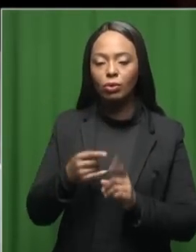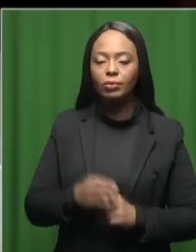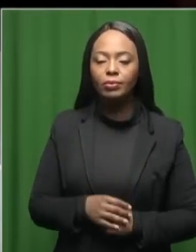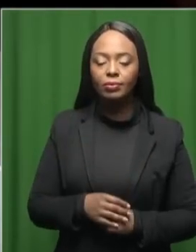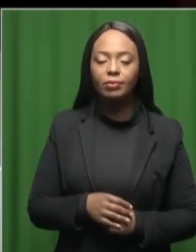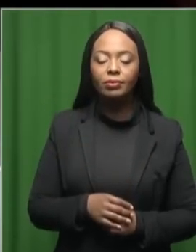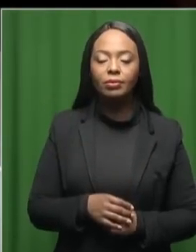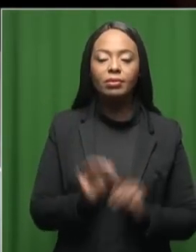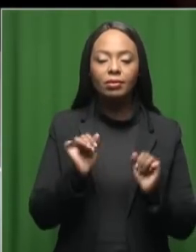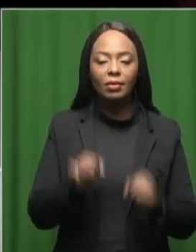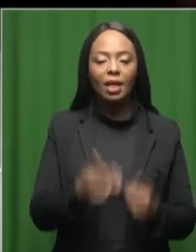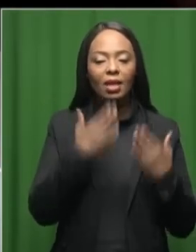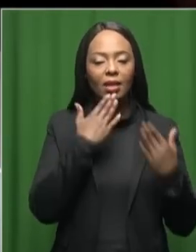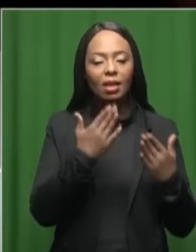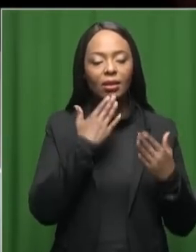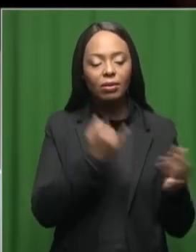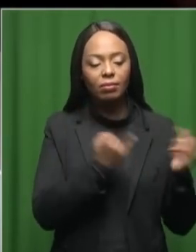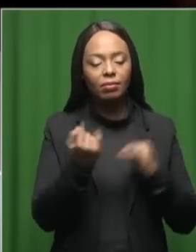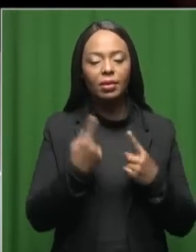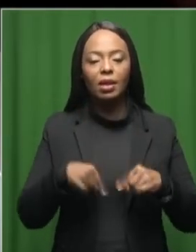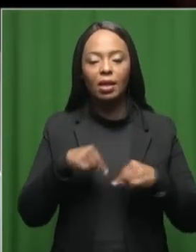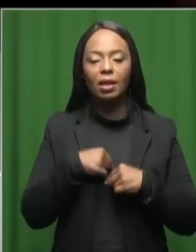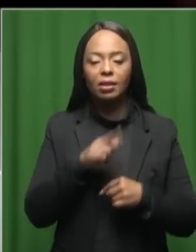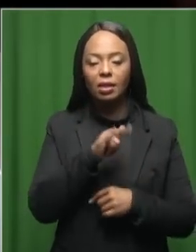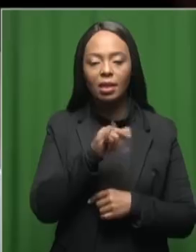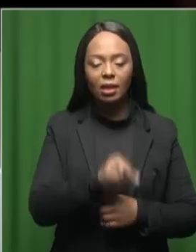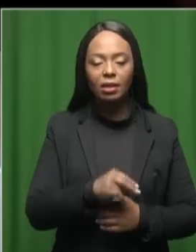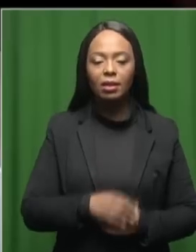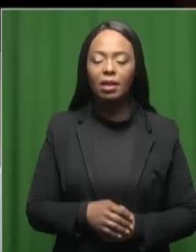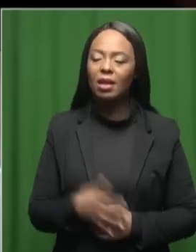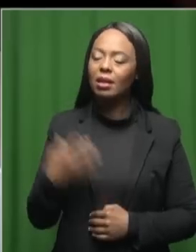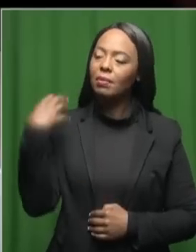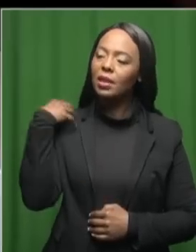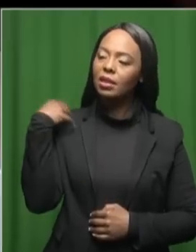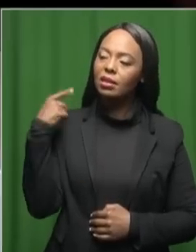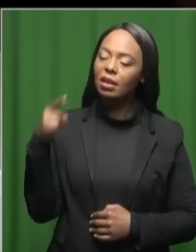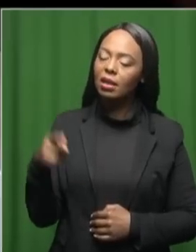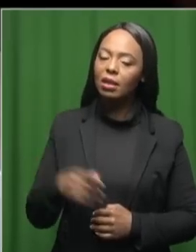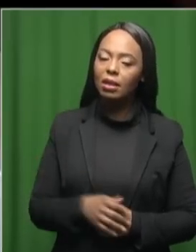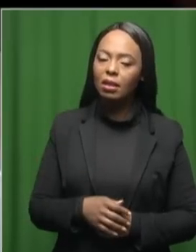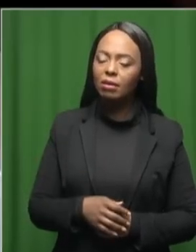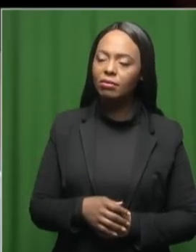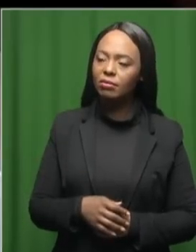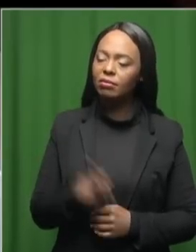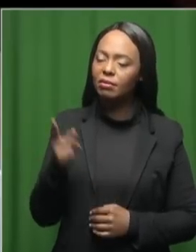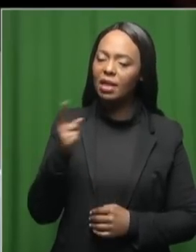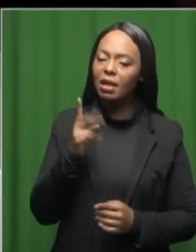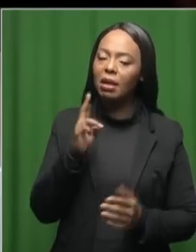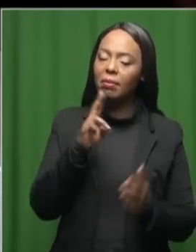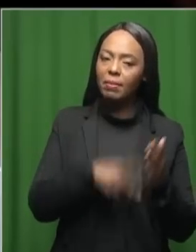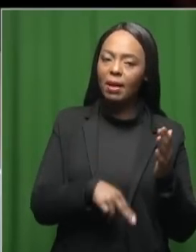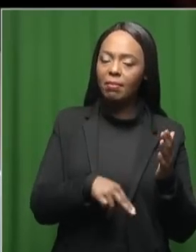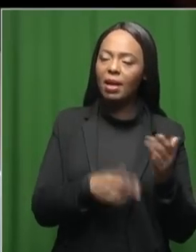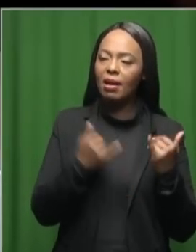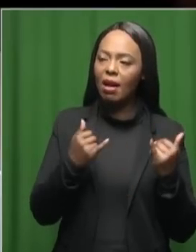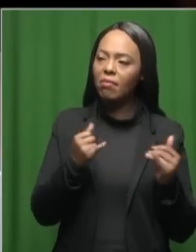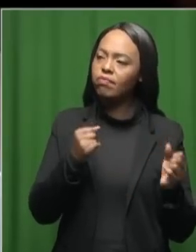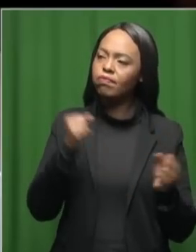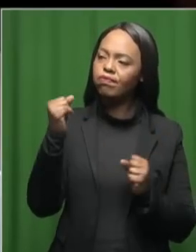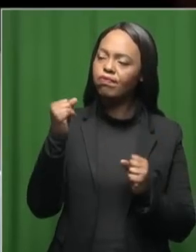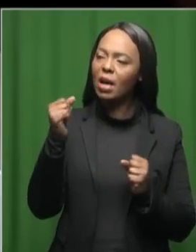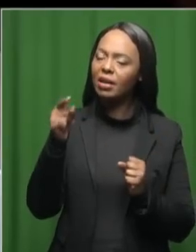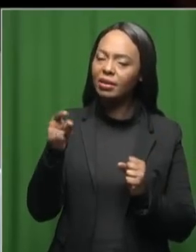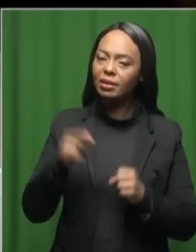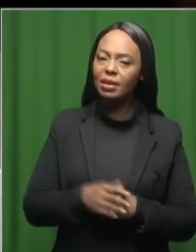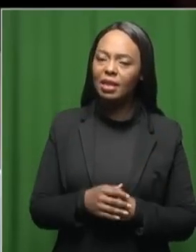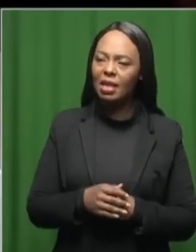Thanks, and thanks for having us, Liam. All right. So, Minister, just reading the introduction and listening to the costs of